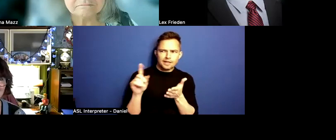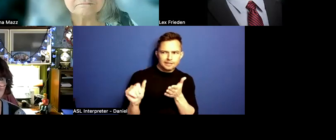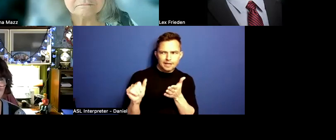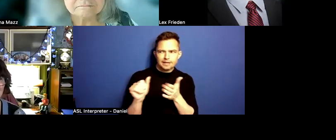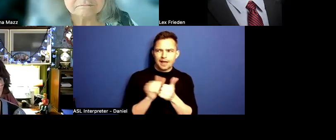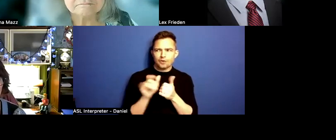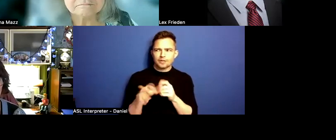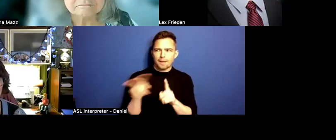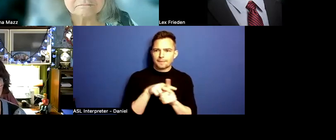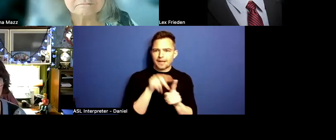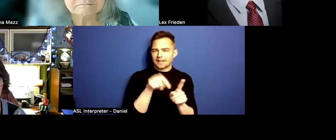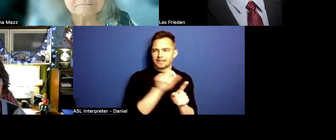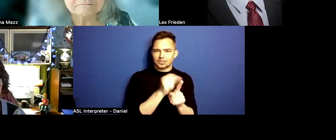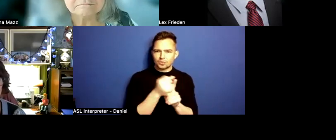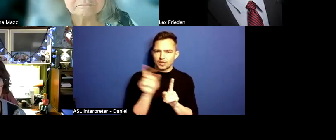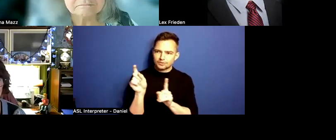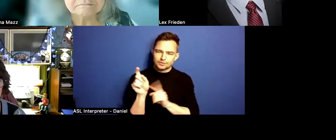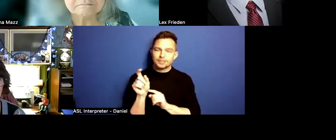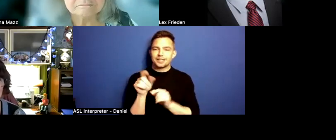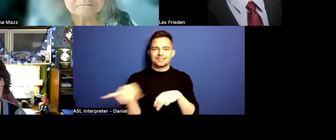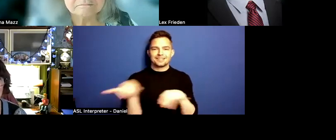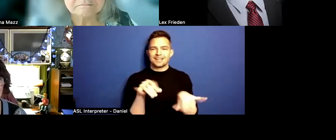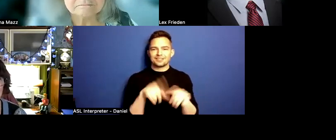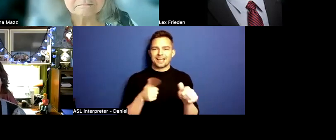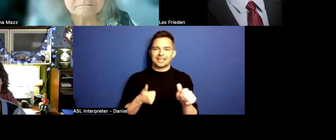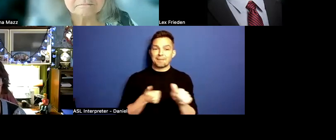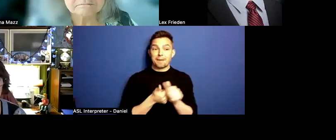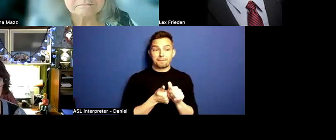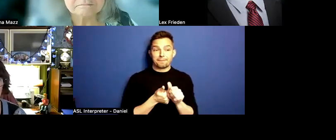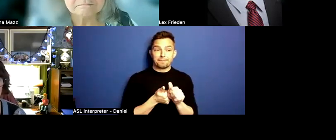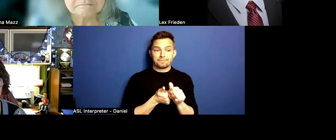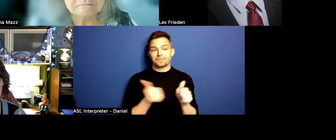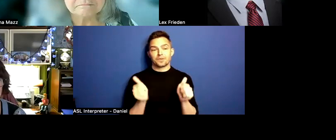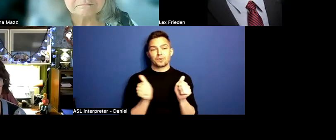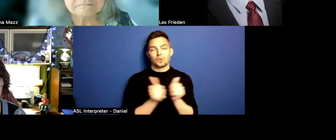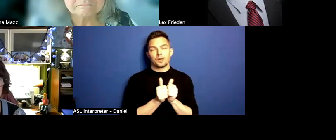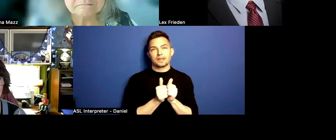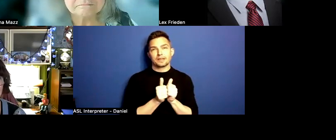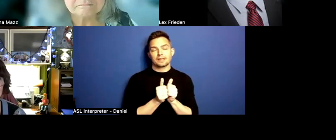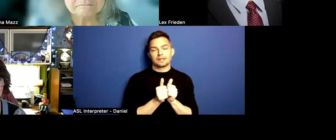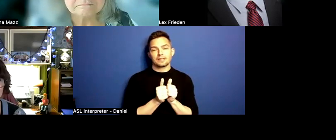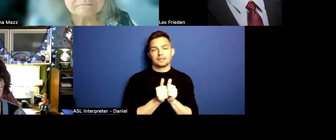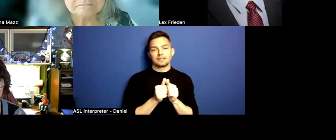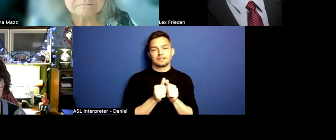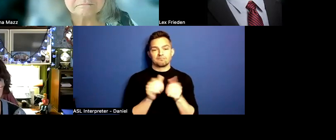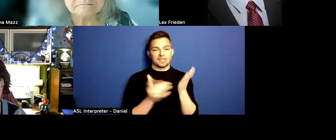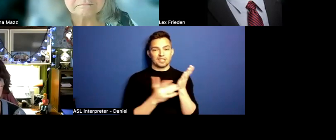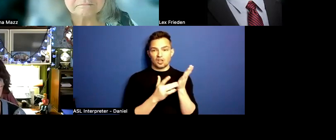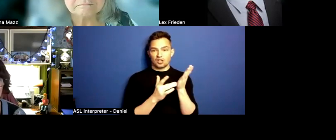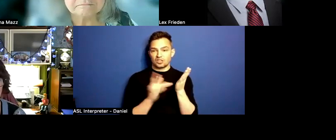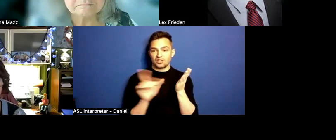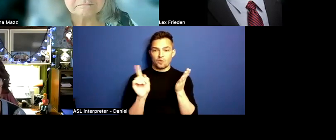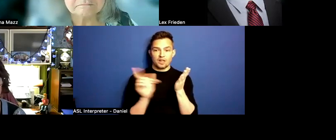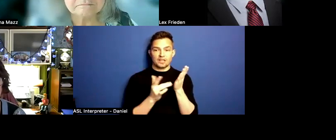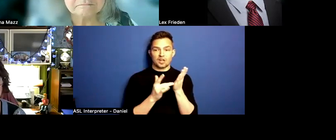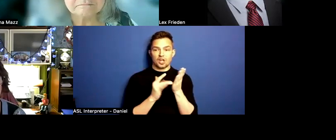that? And the standards can't keep up with where technology is at, type of a thing.